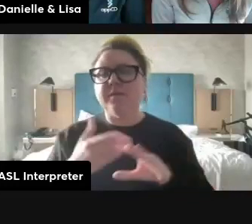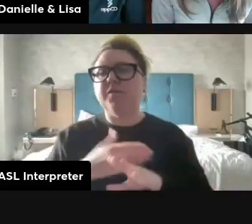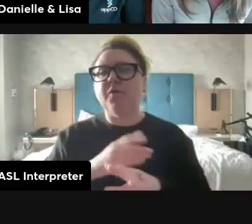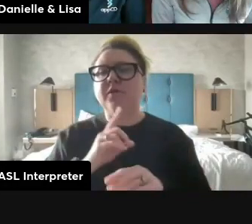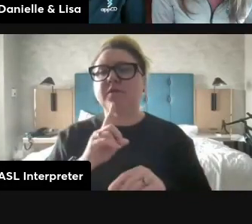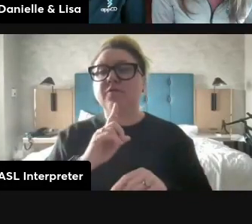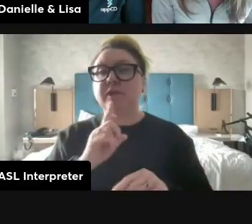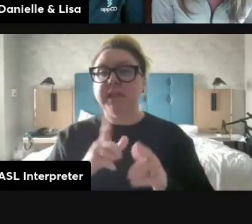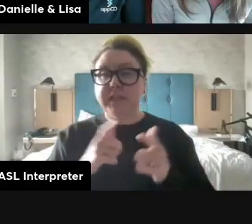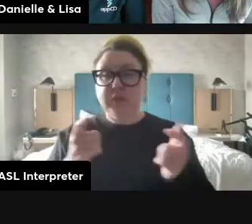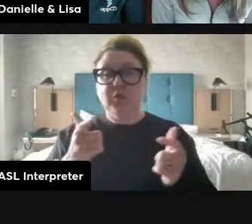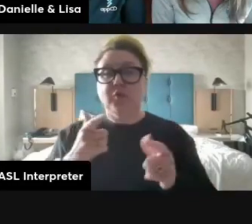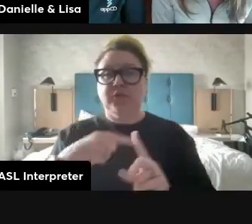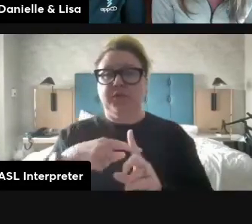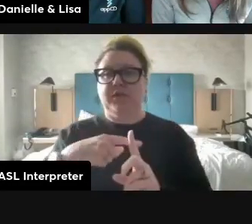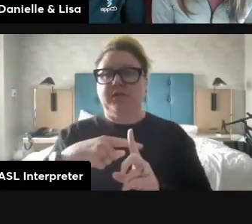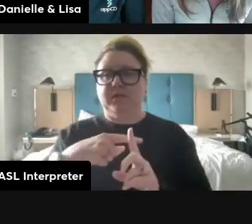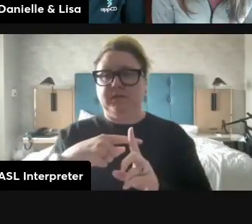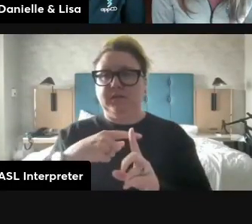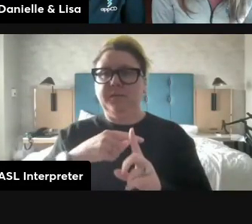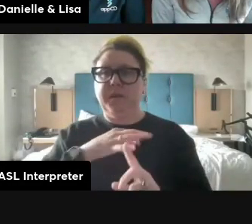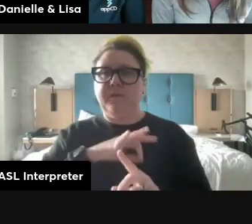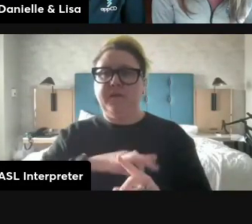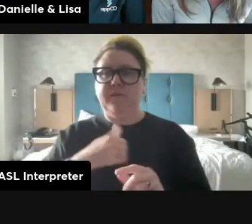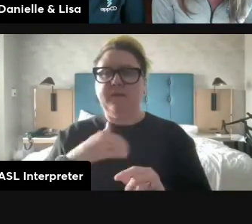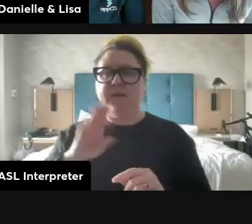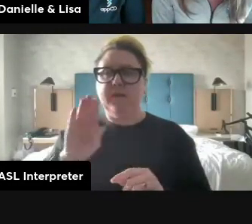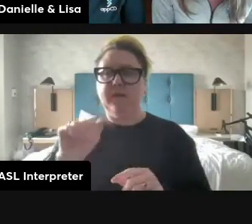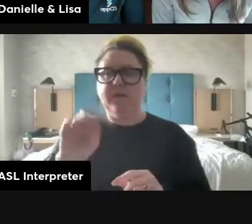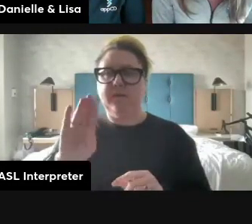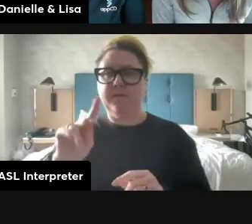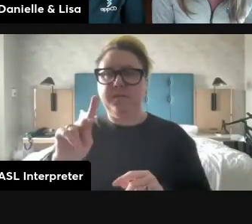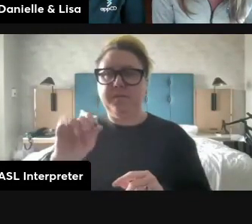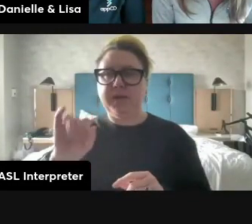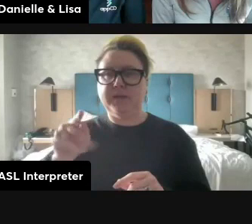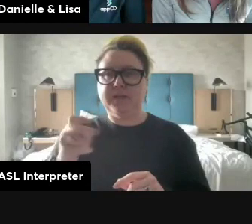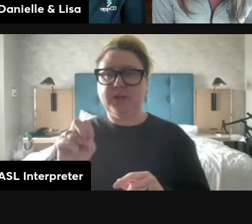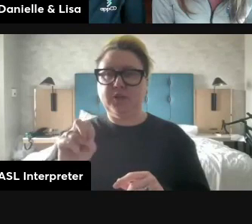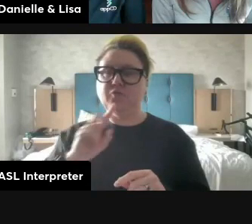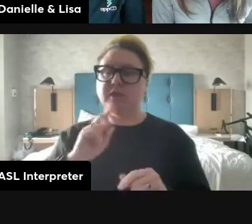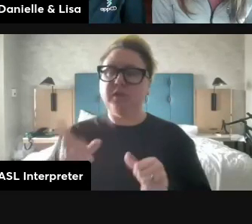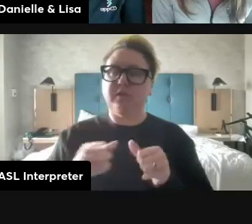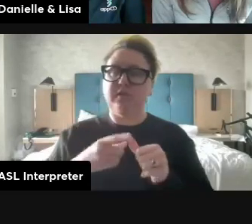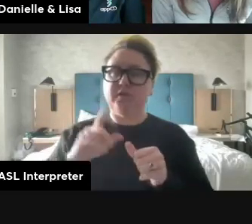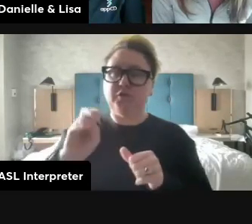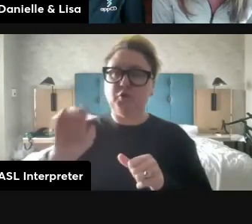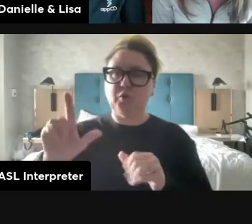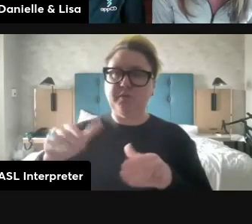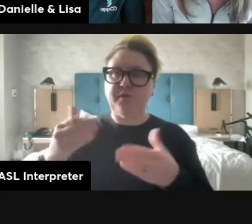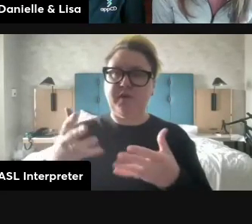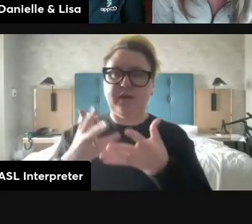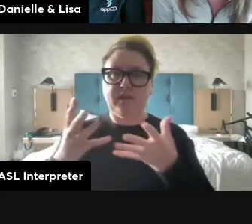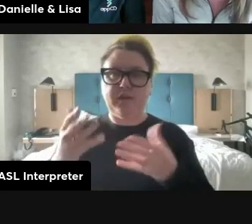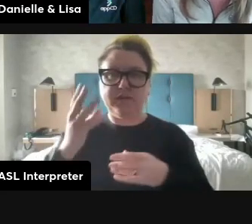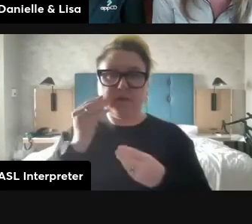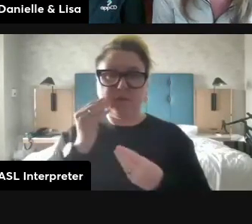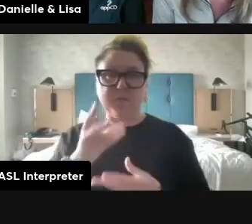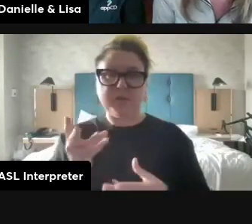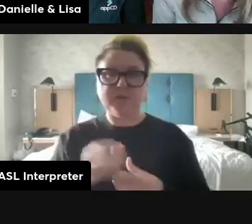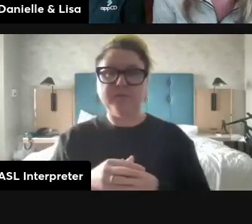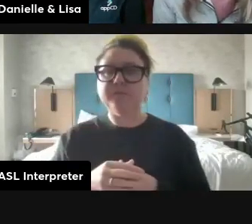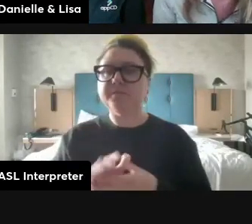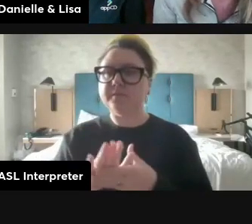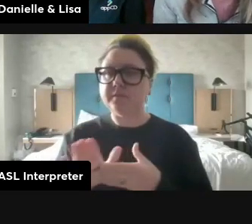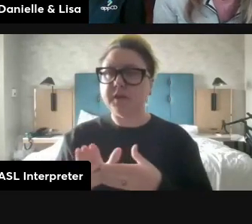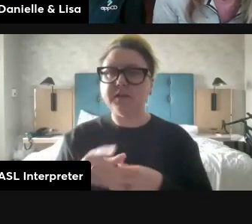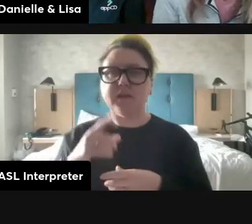huge bonus of having Backstage. It's kind of been our first tool that's provided a lot of that information. I suspect you